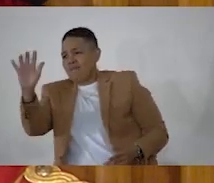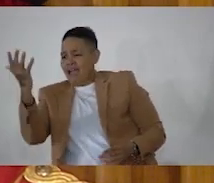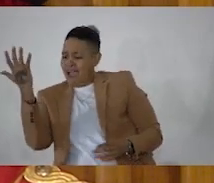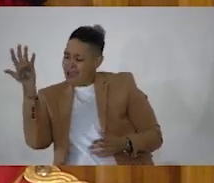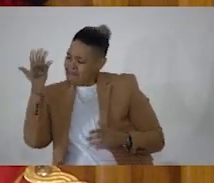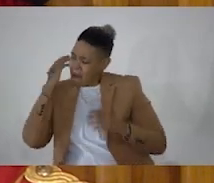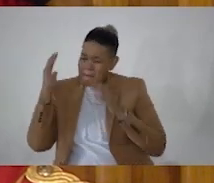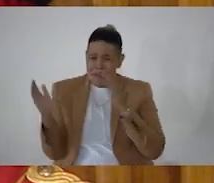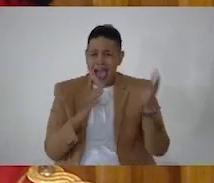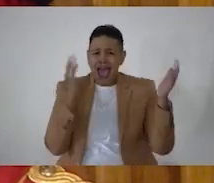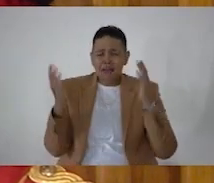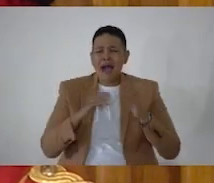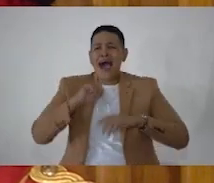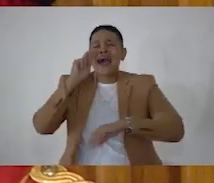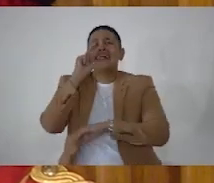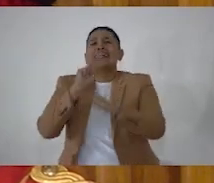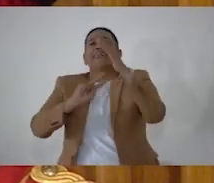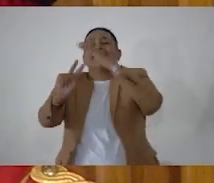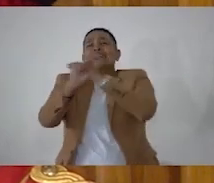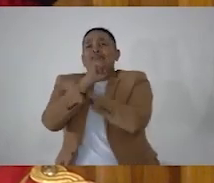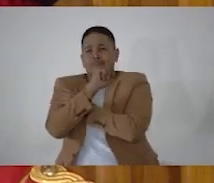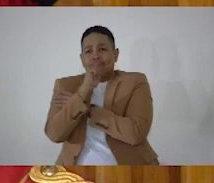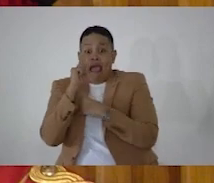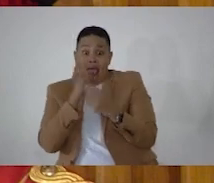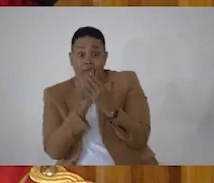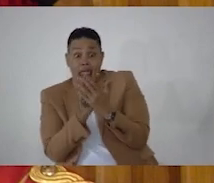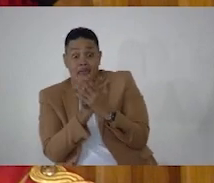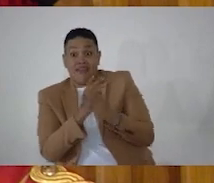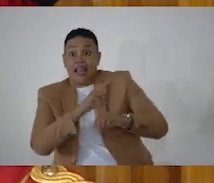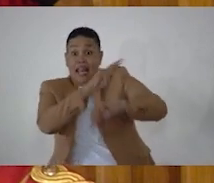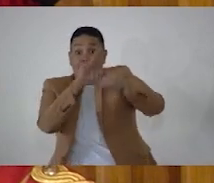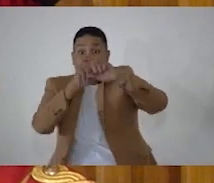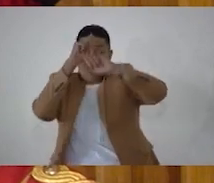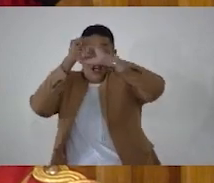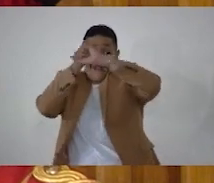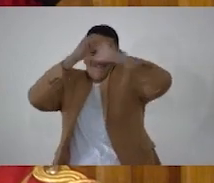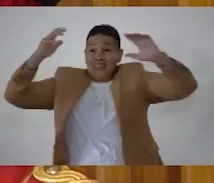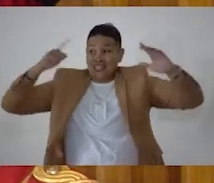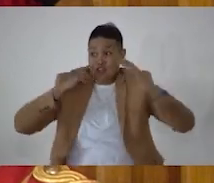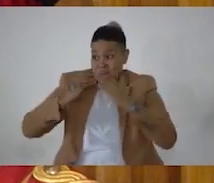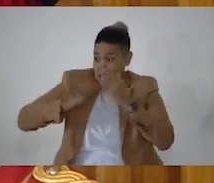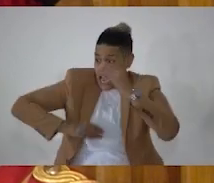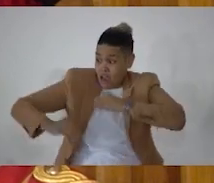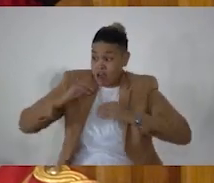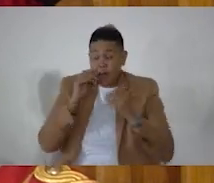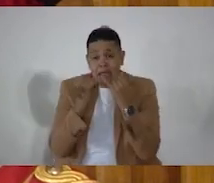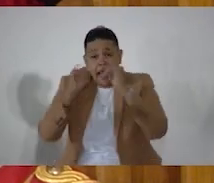2024-2025, it is evident that our national vision of economic